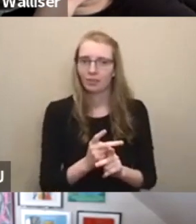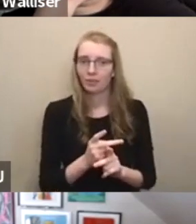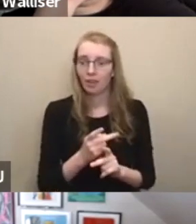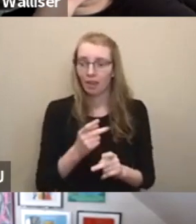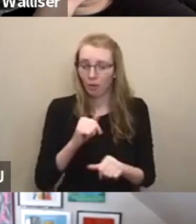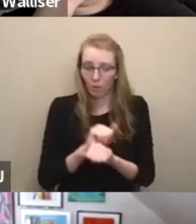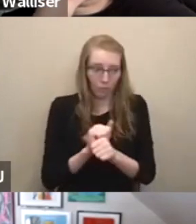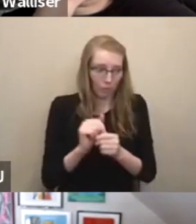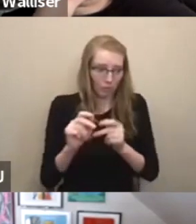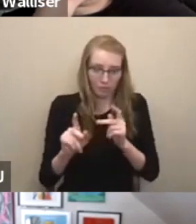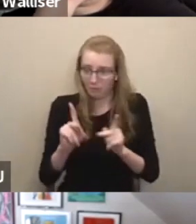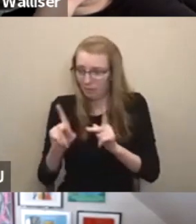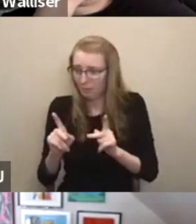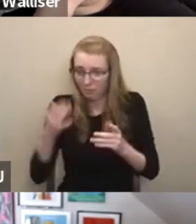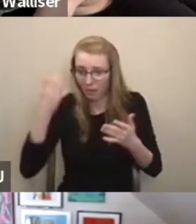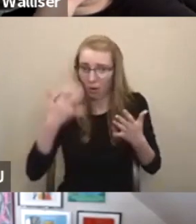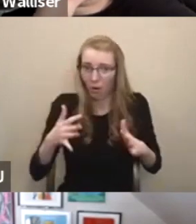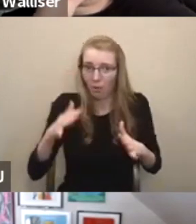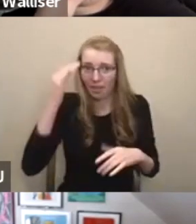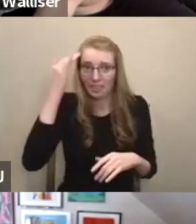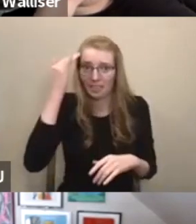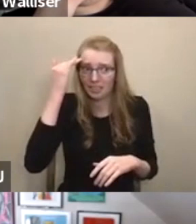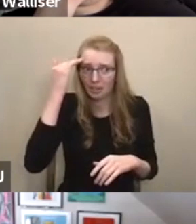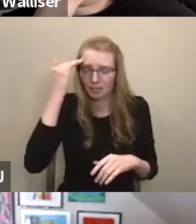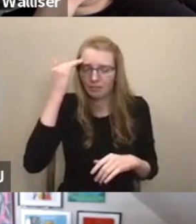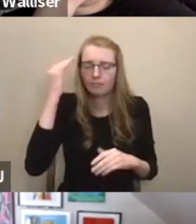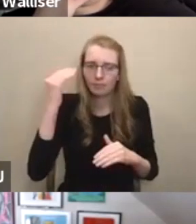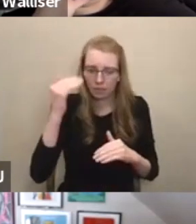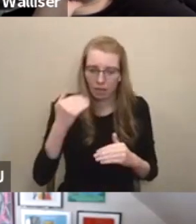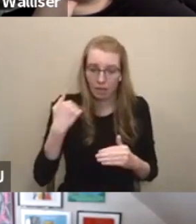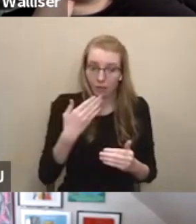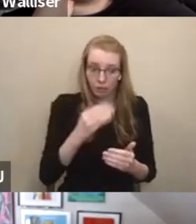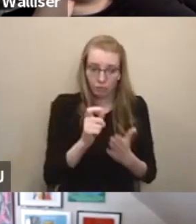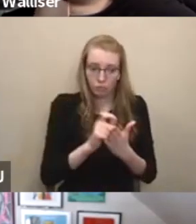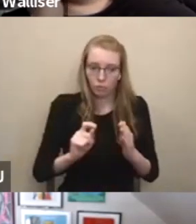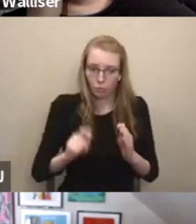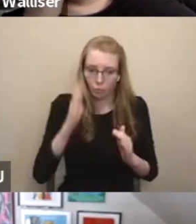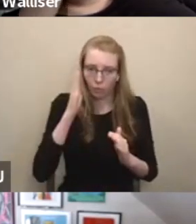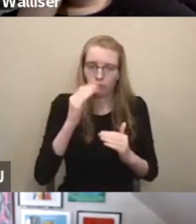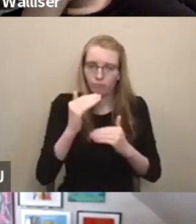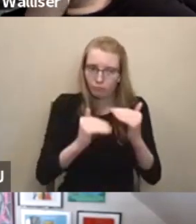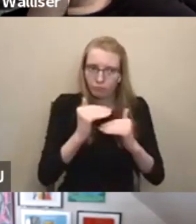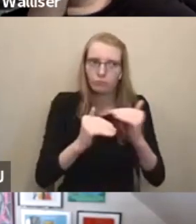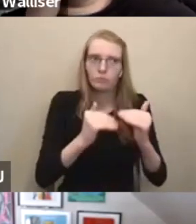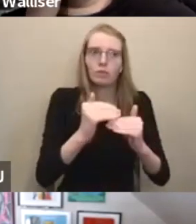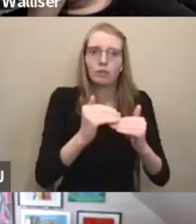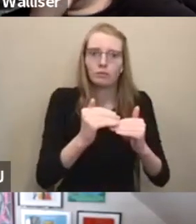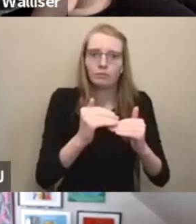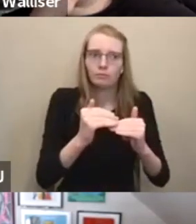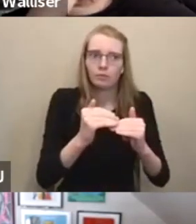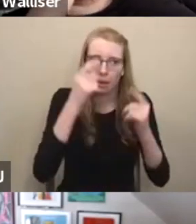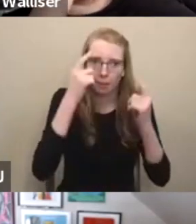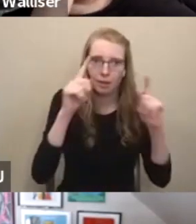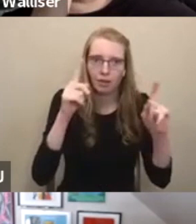somewhere. Or like, you put teams together. I did 2 shows last year one show last year, 2 shows this year that were